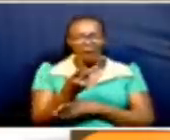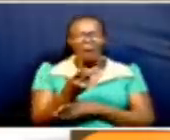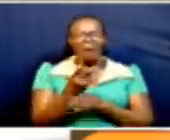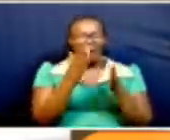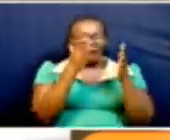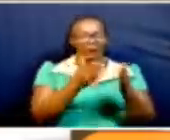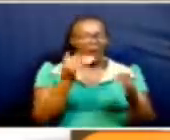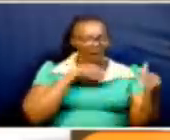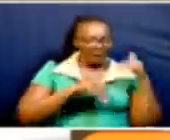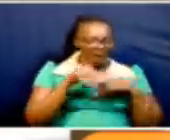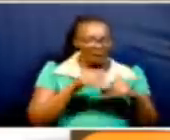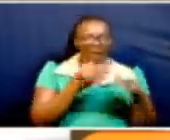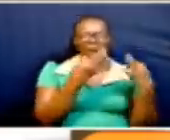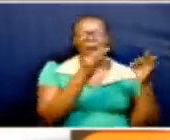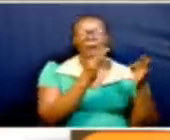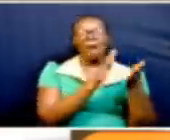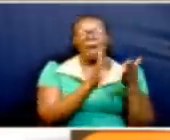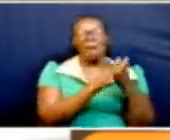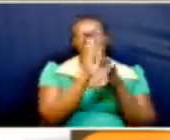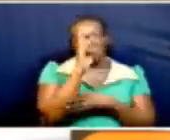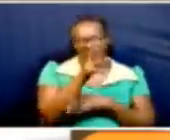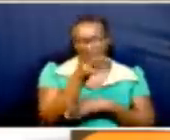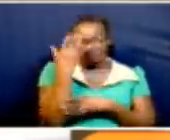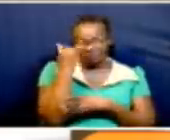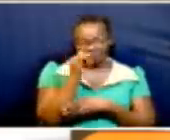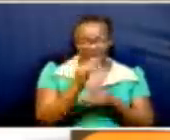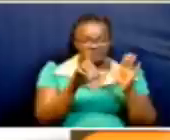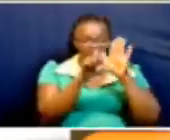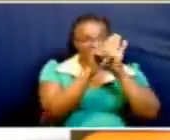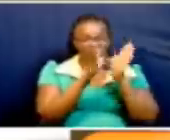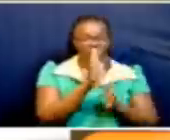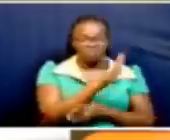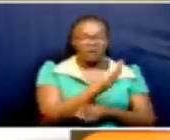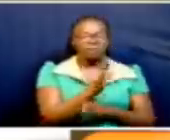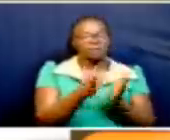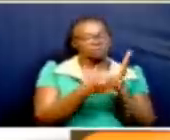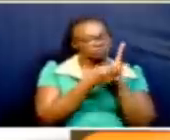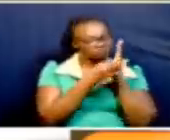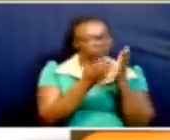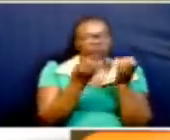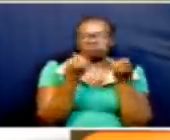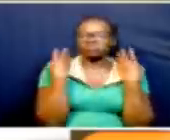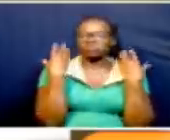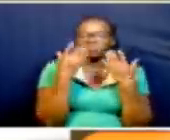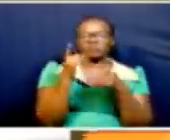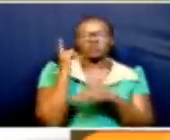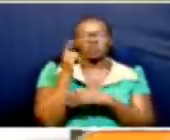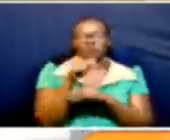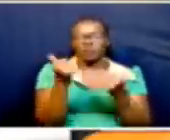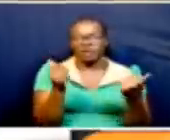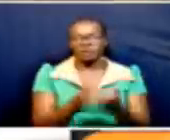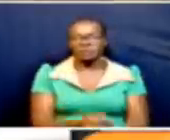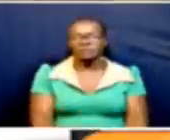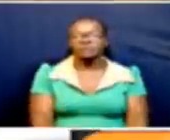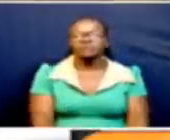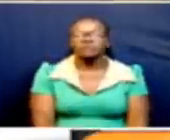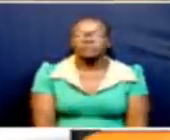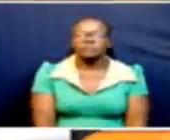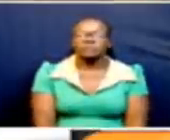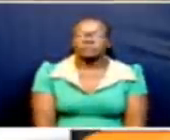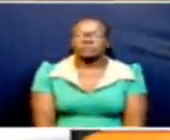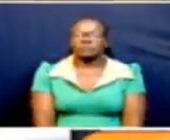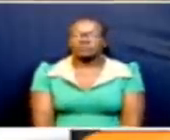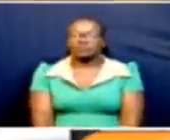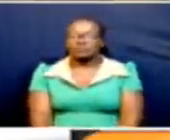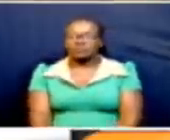corrupt will be off the hook, because the person that they are using to defend them is legally experienced. Why can't the therefore, DPP use the experienced lawyers?